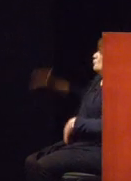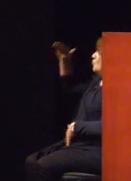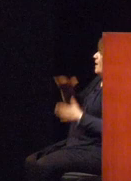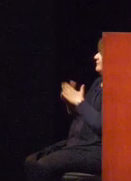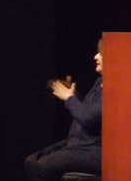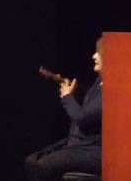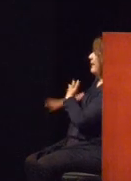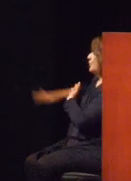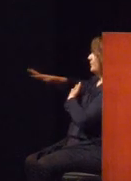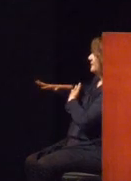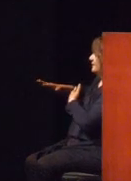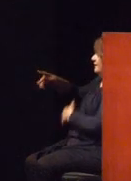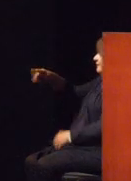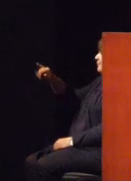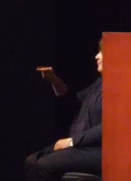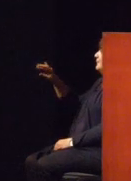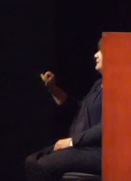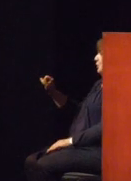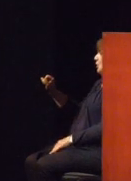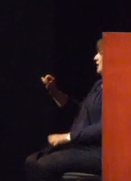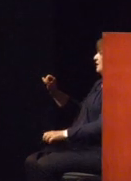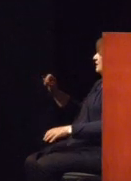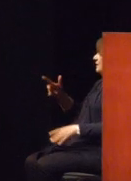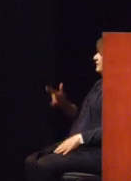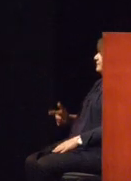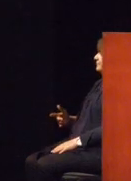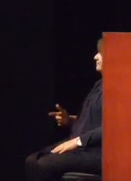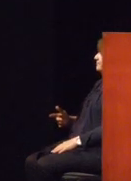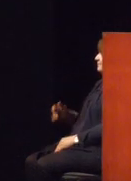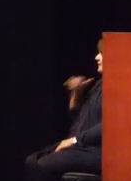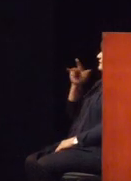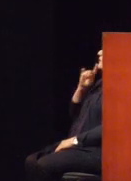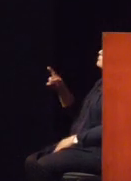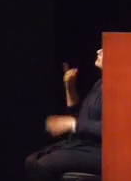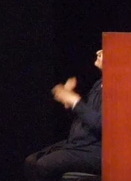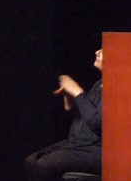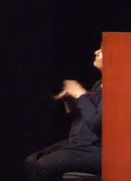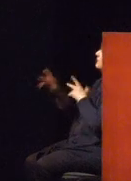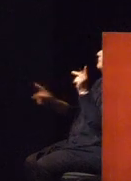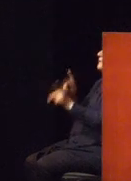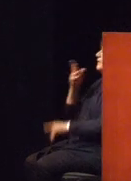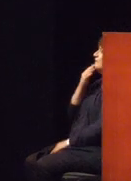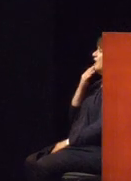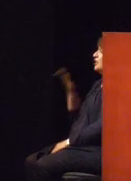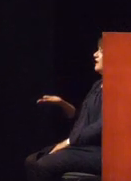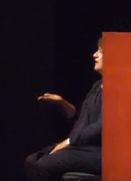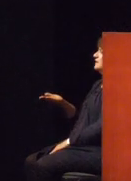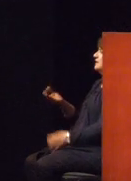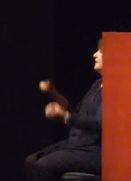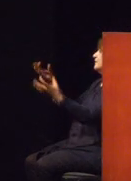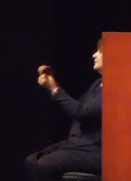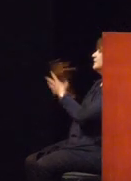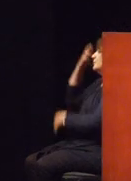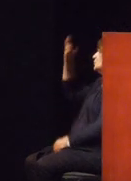up in a suburb of Pittsburgh that was by and large not accessible to people of color. There were multiple